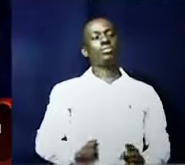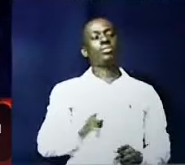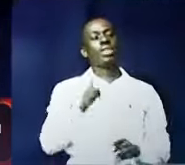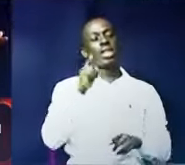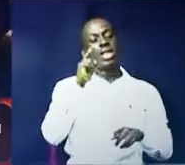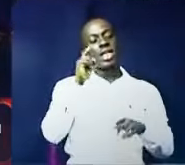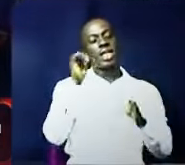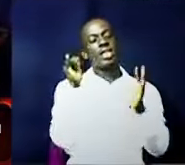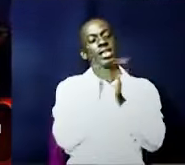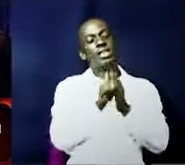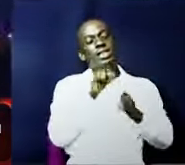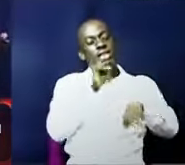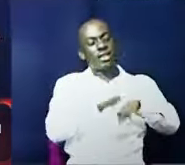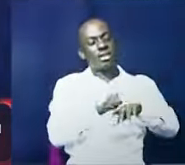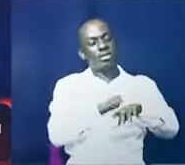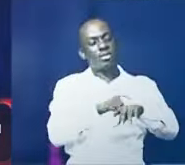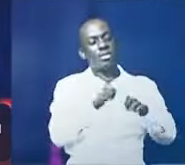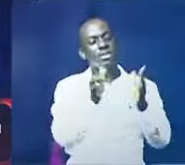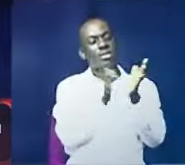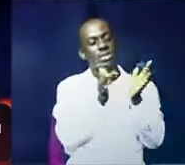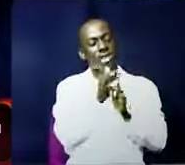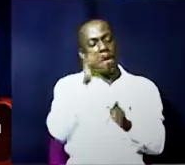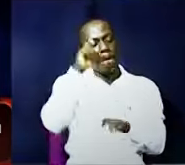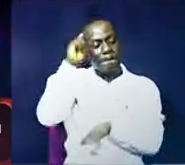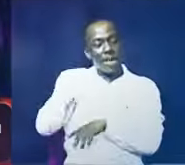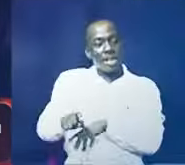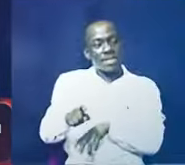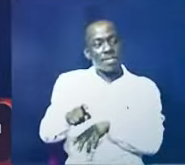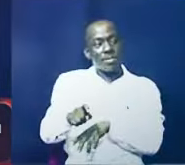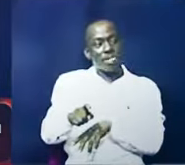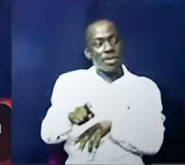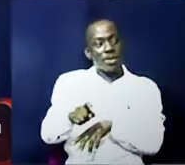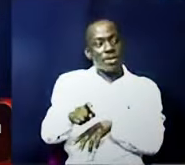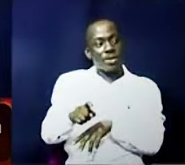had to be strengthened by God. Now